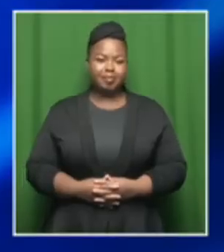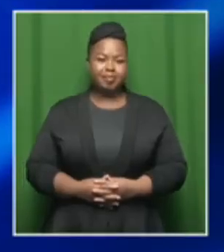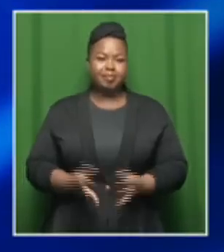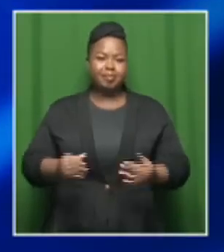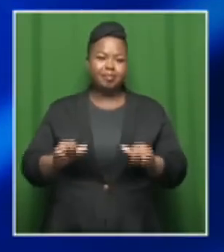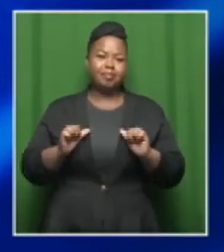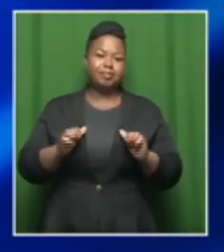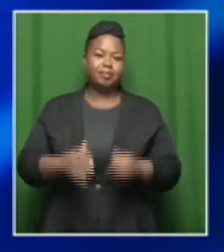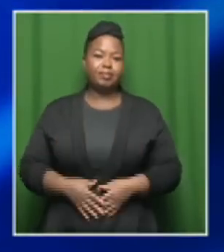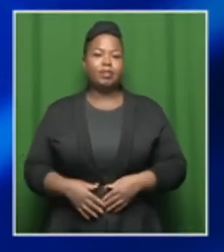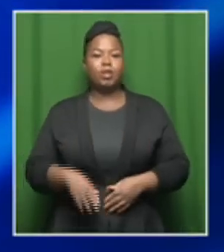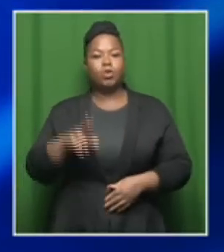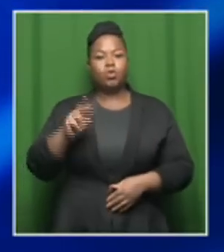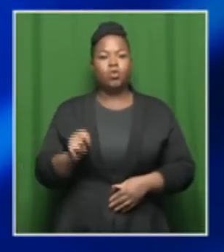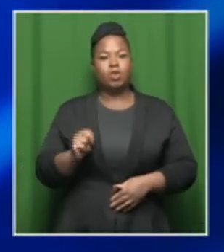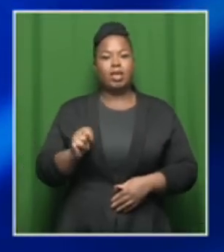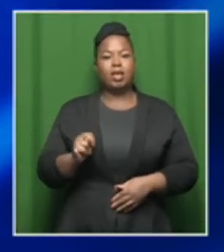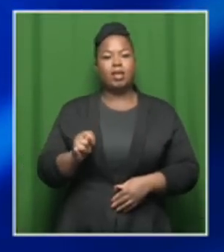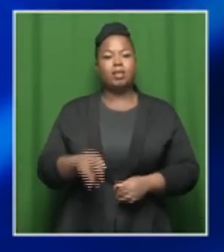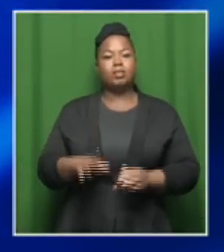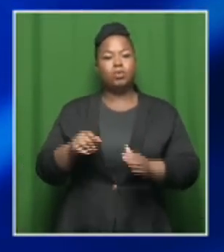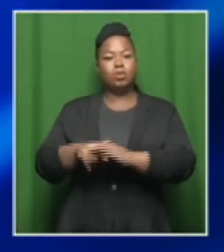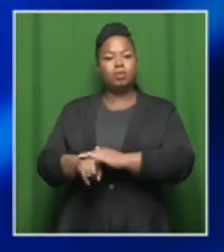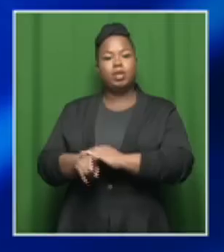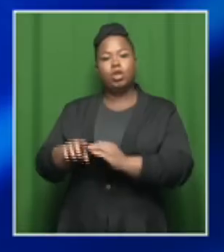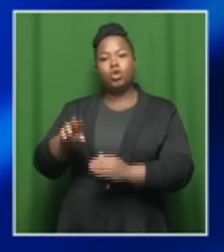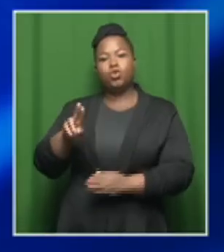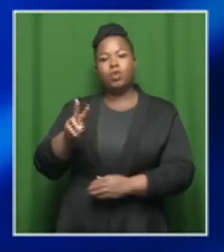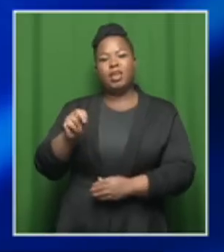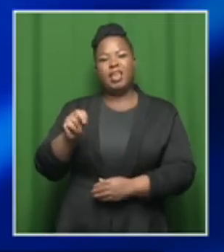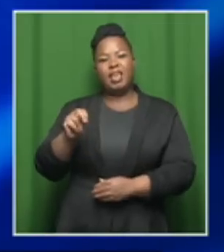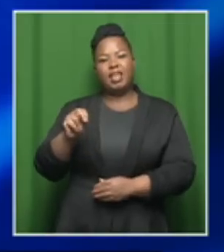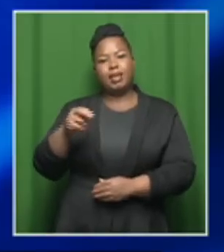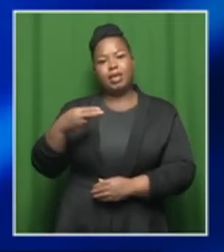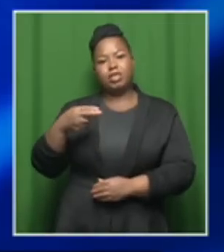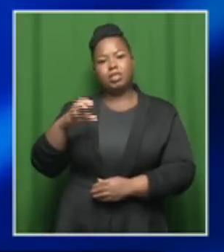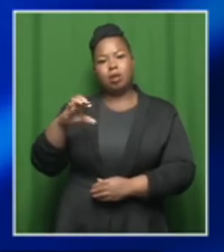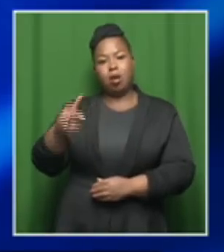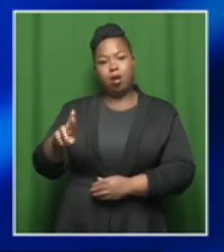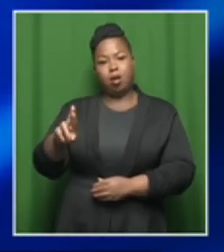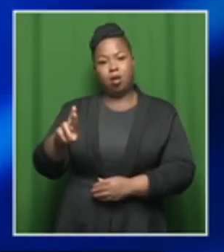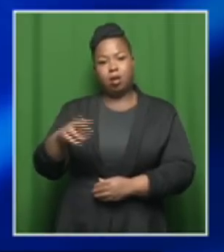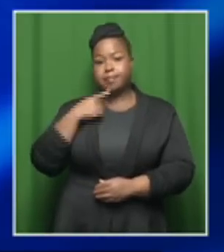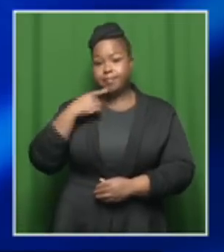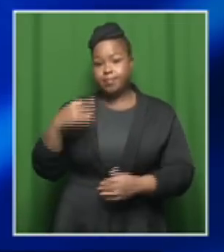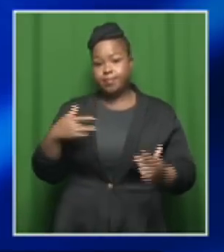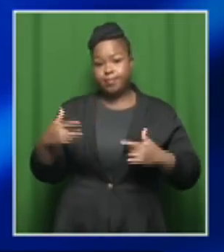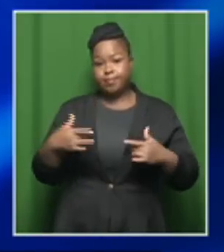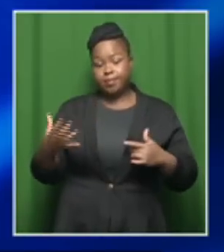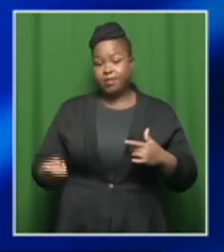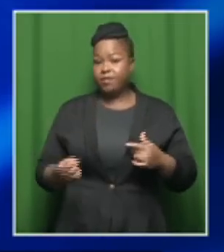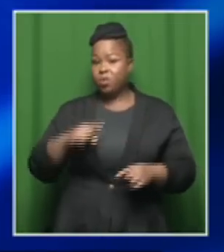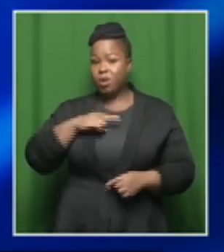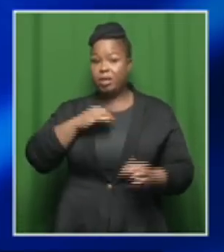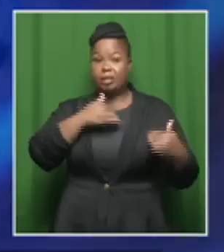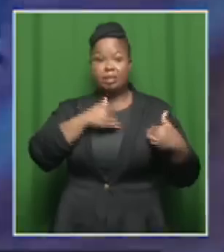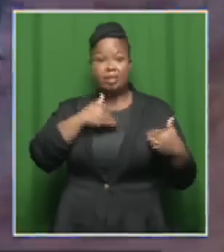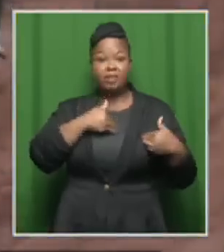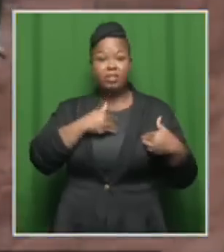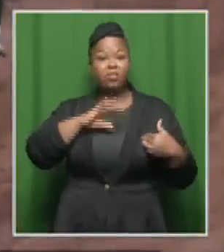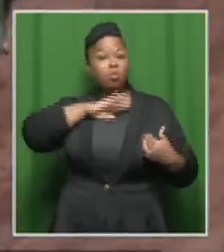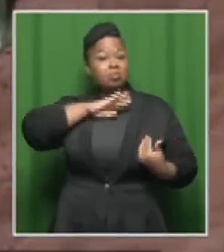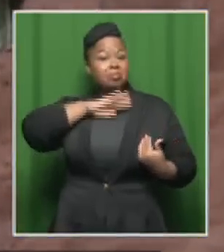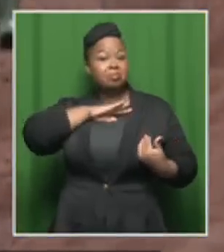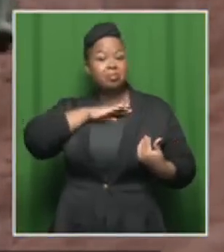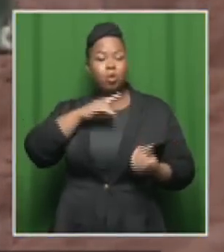Welcome back. Now, the United Nations Refugee Agency has expressed grave concern over the safety and security of civilians